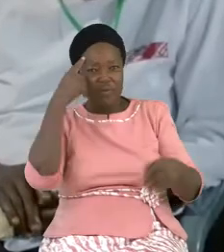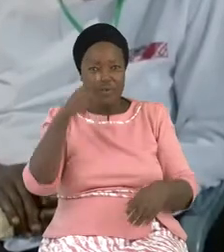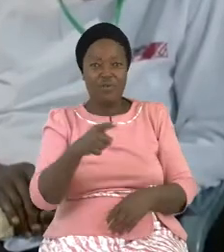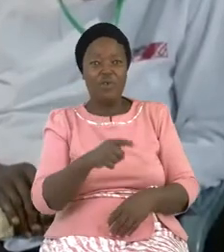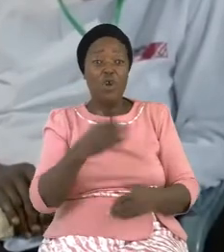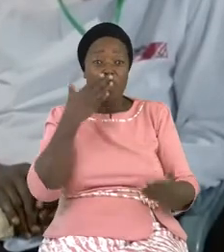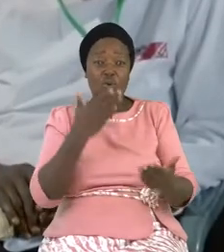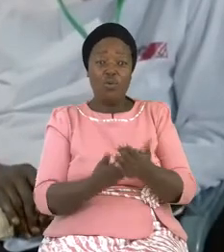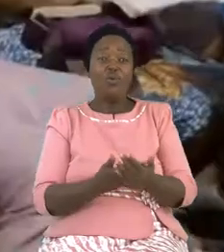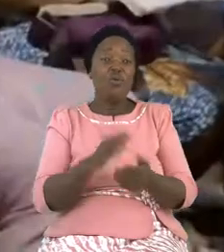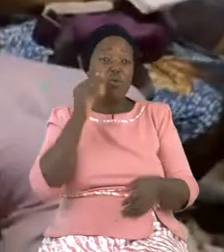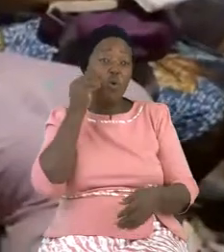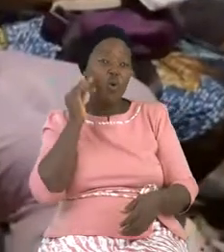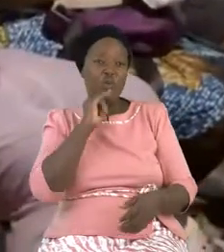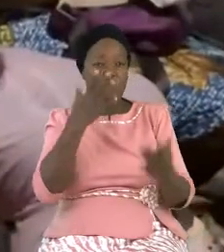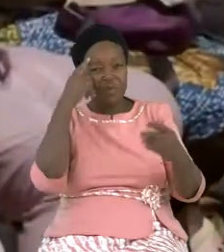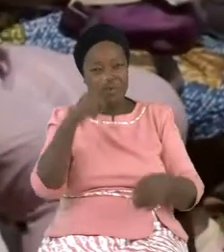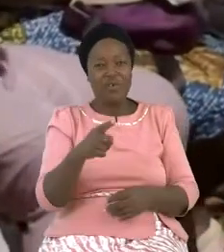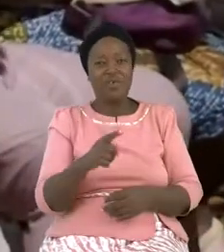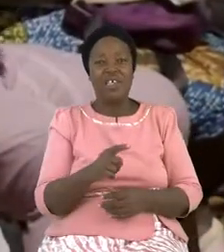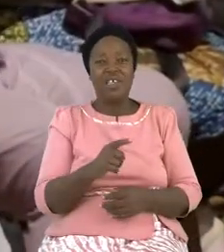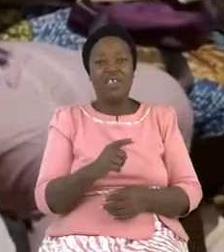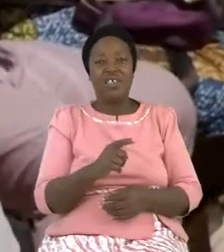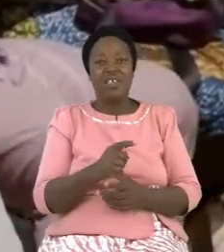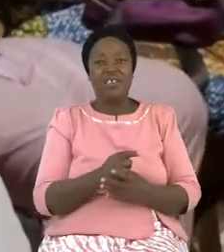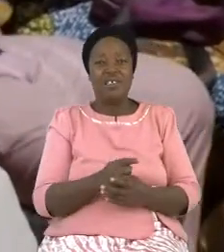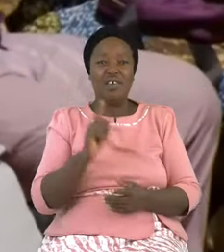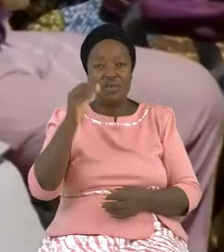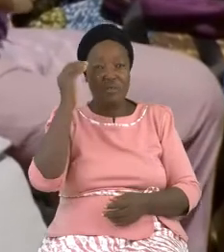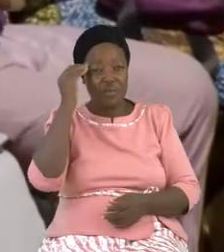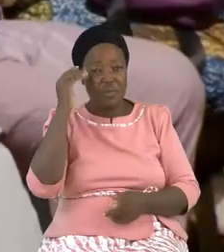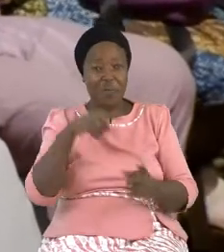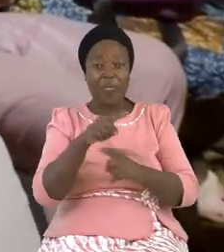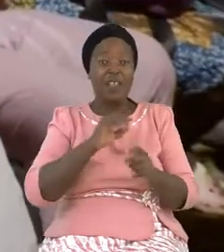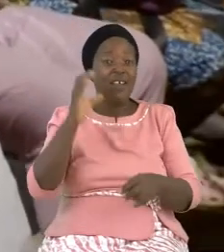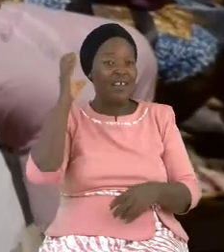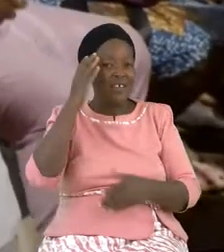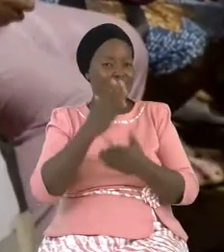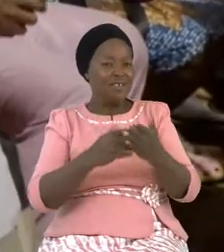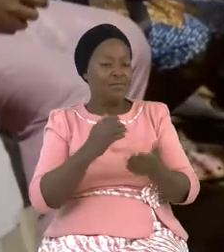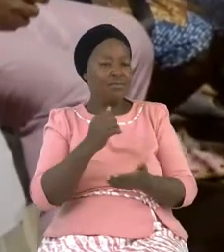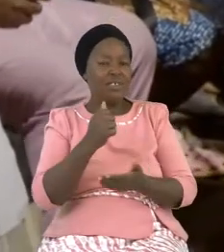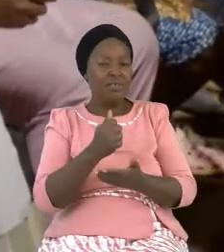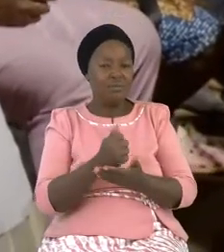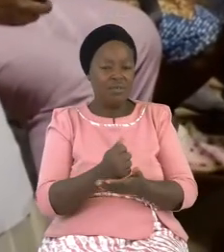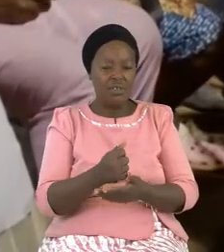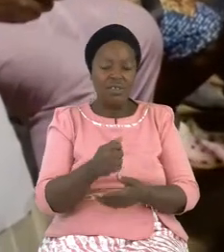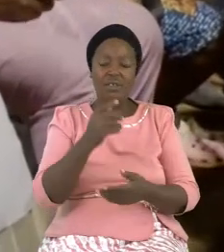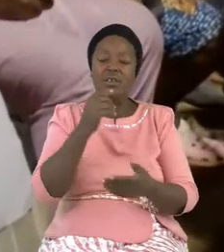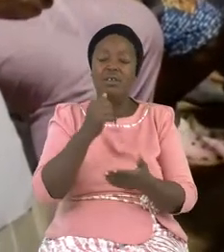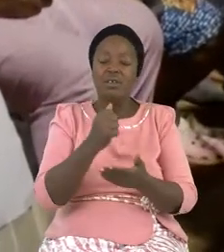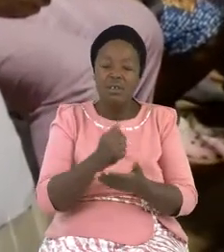destination awaiting you. You know, when I hear some amen, I say, those are people coming from